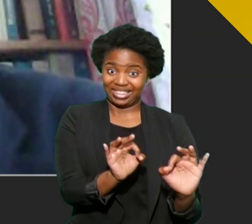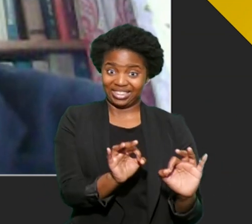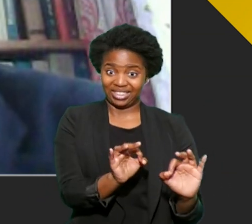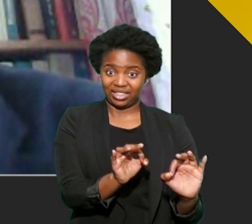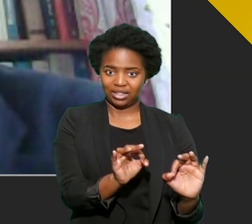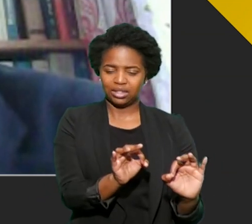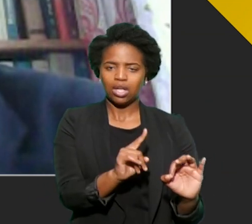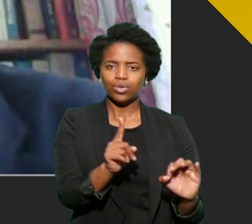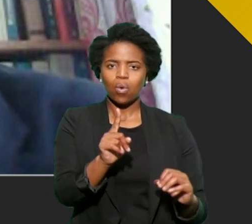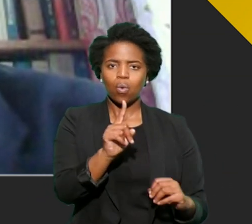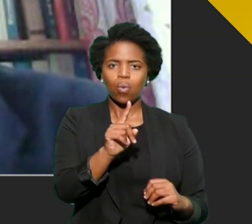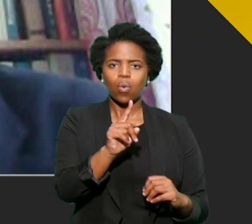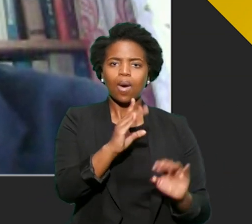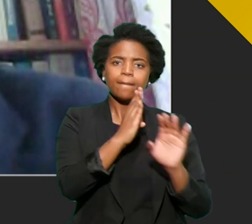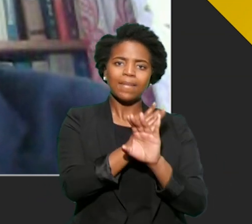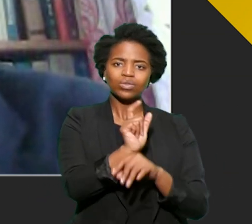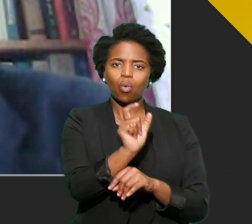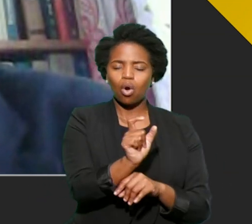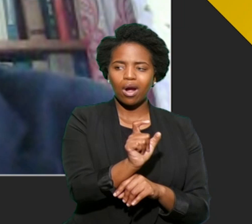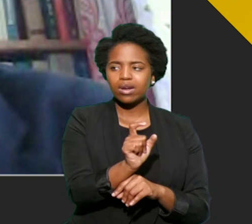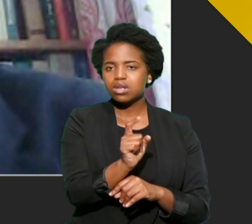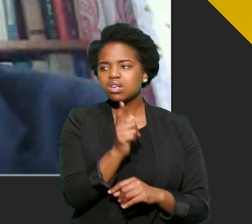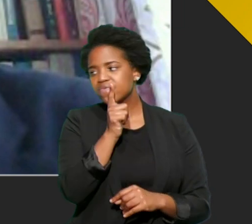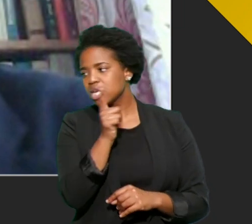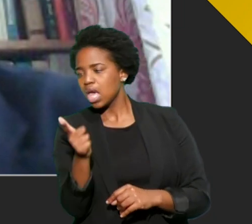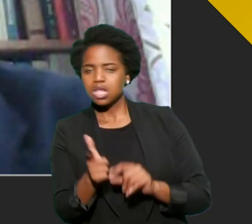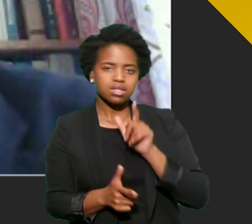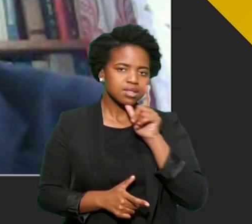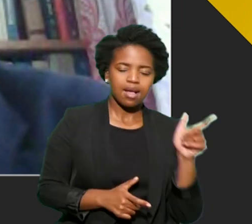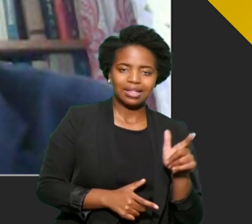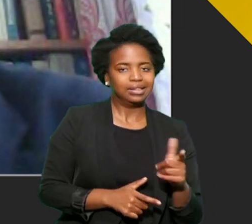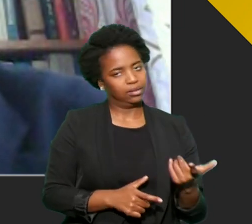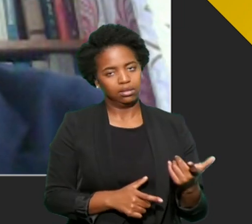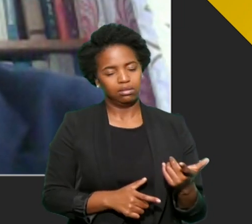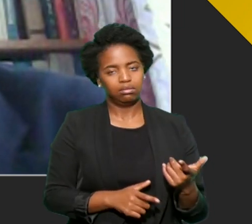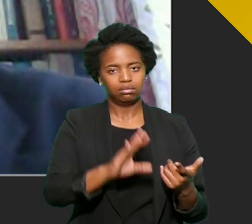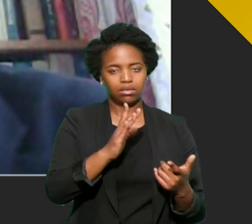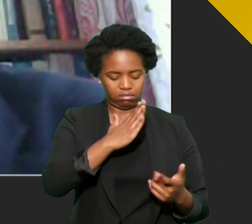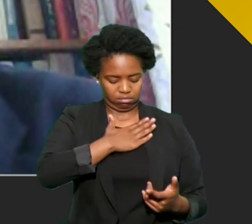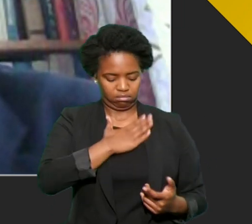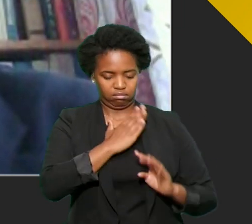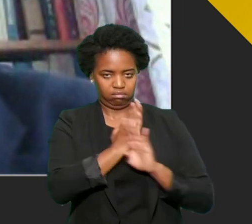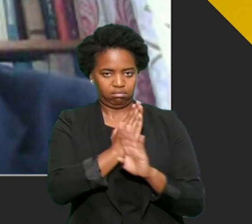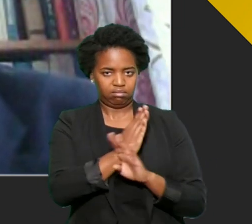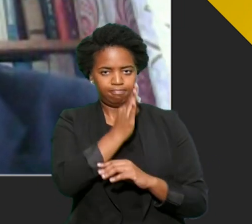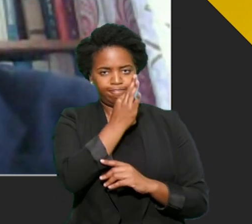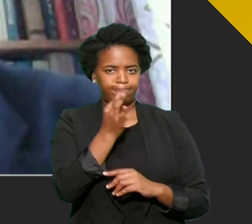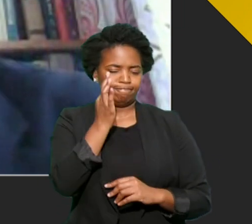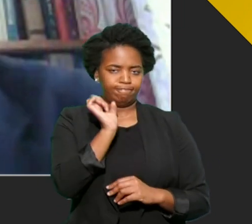your credentials and password to anybody else, it is reasonably safe to